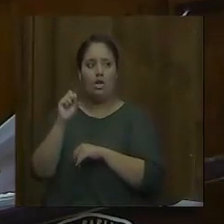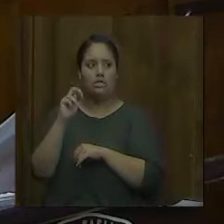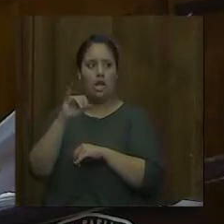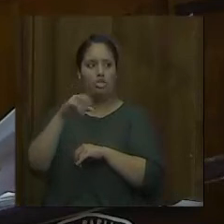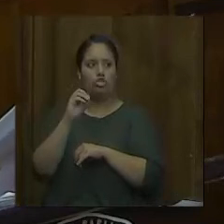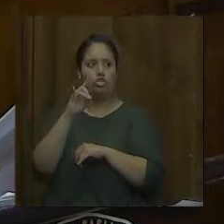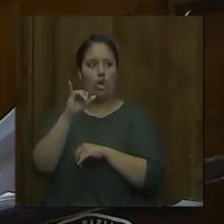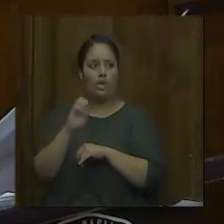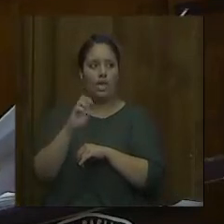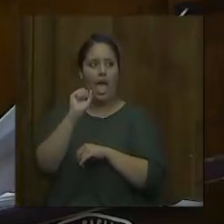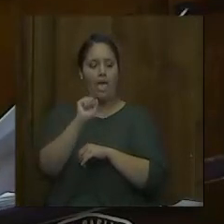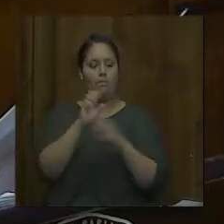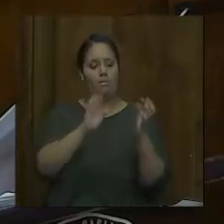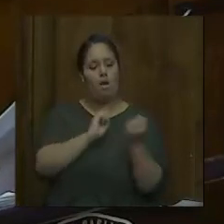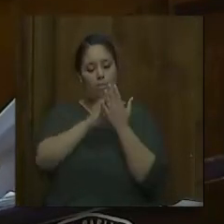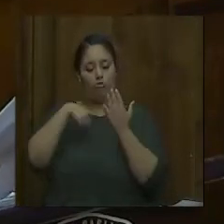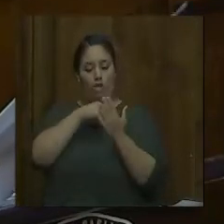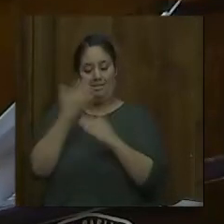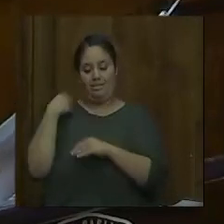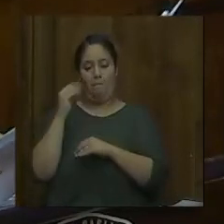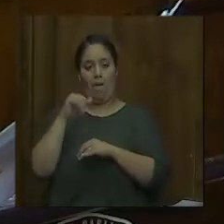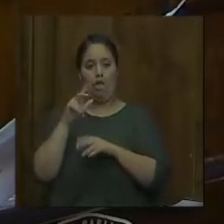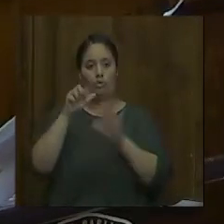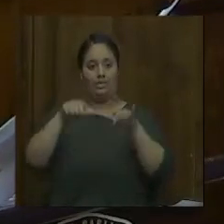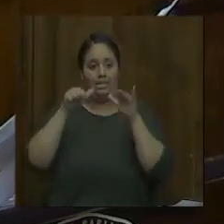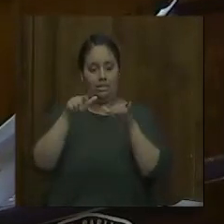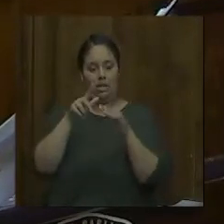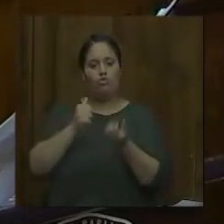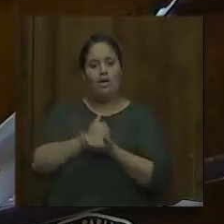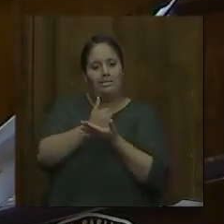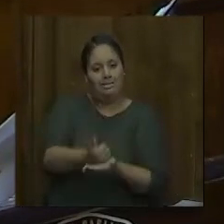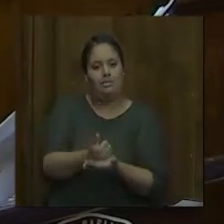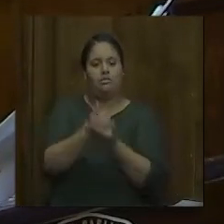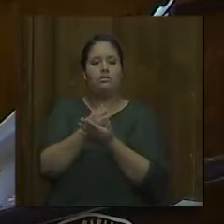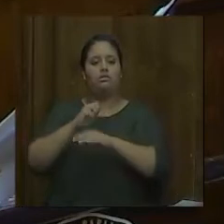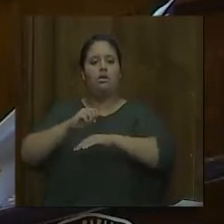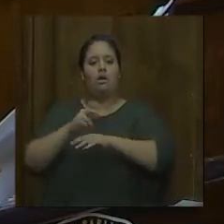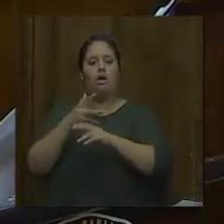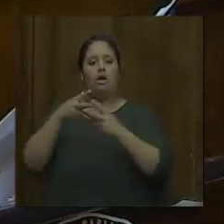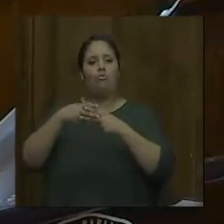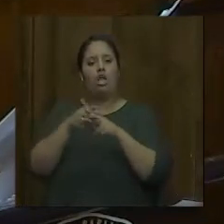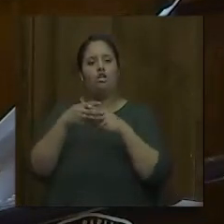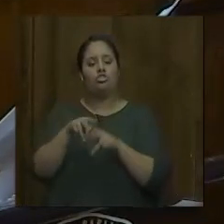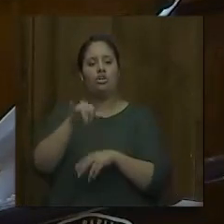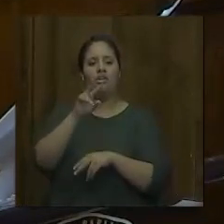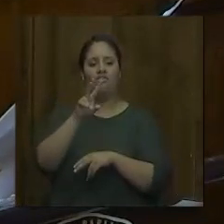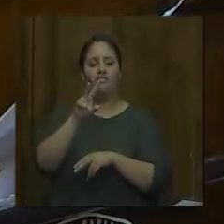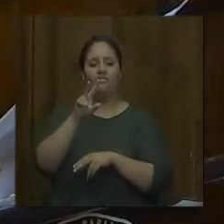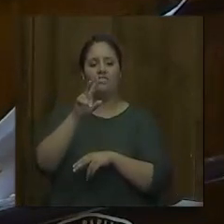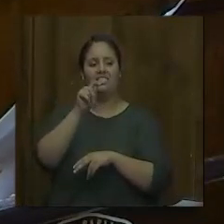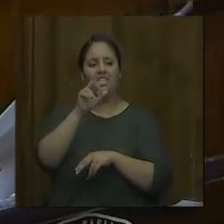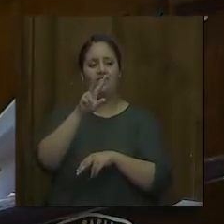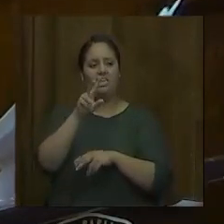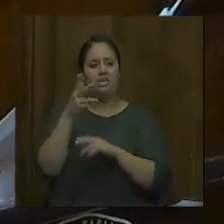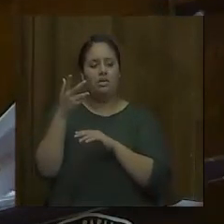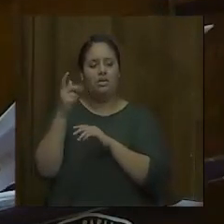Jody Abrams approached us in late 2016 to assist in the production of the VR TV series, Wat is in 'n Naam?, in